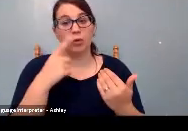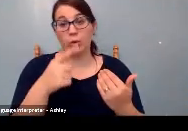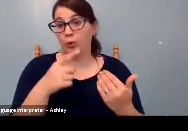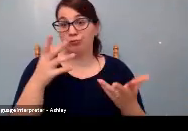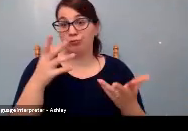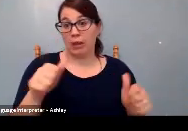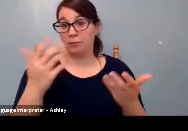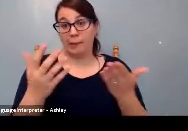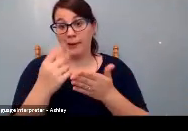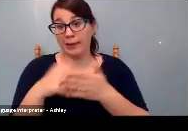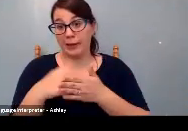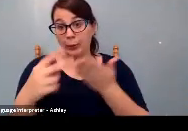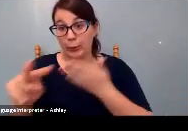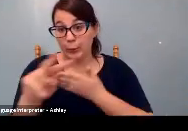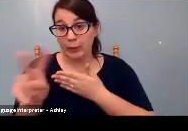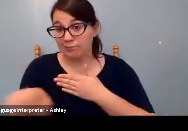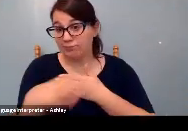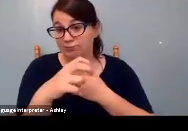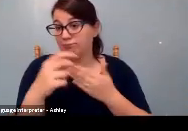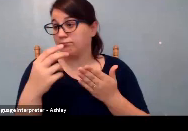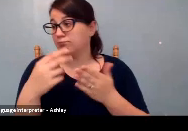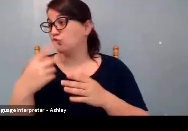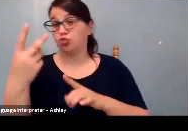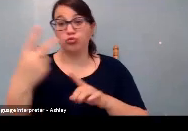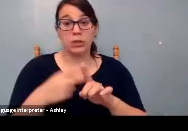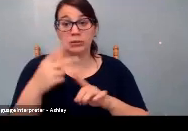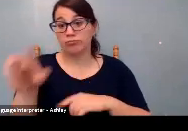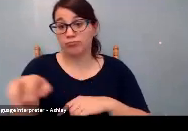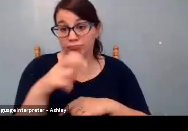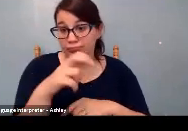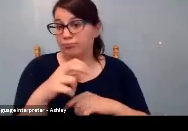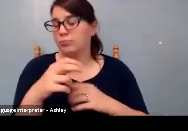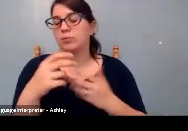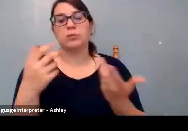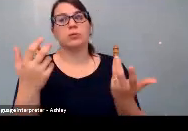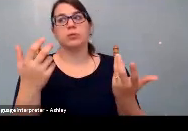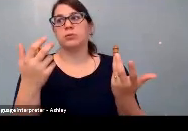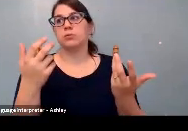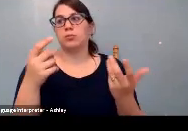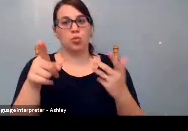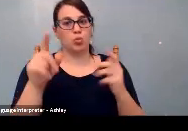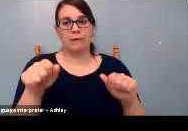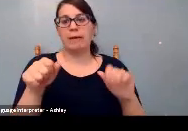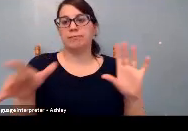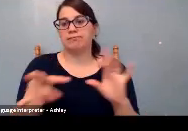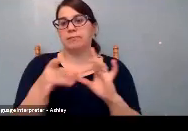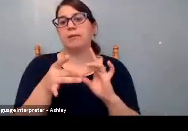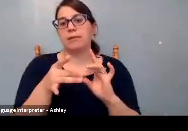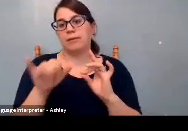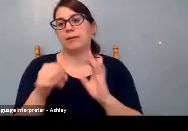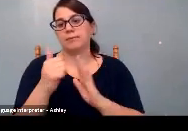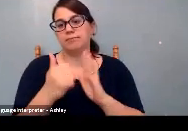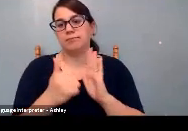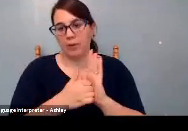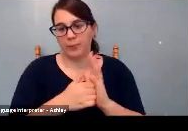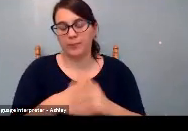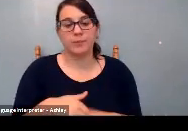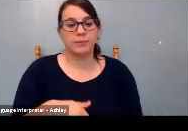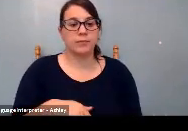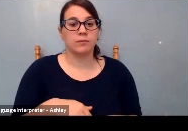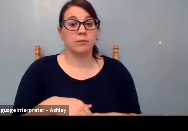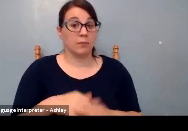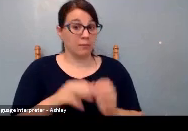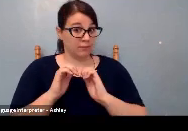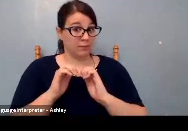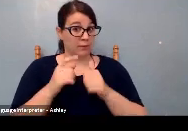months after, and you can request to link a checking or savings. In order to do that, you're going to include the checking